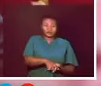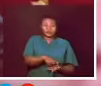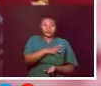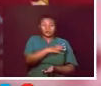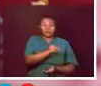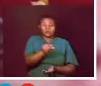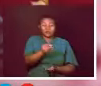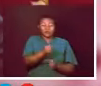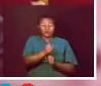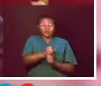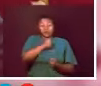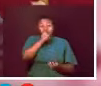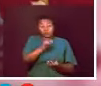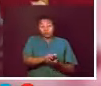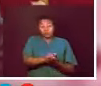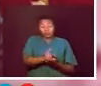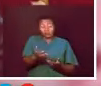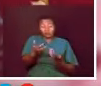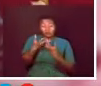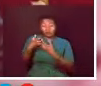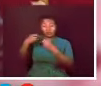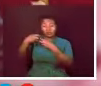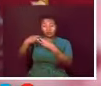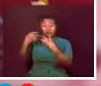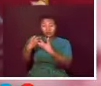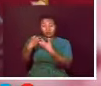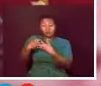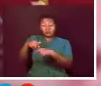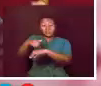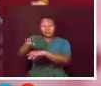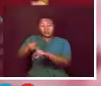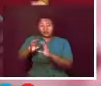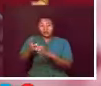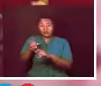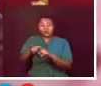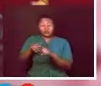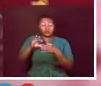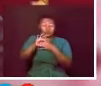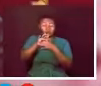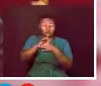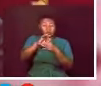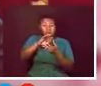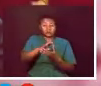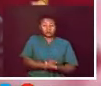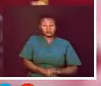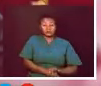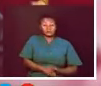subsequently ensure that the meters are released for the communities to be connected. The other